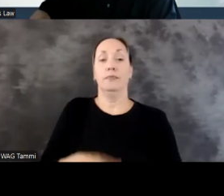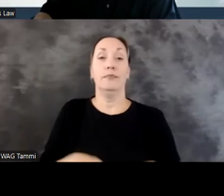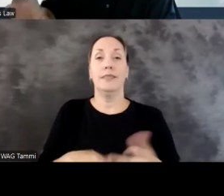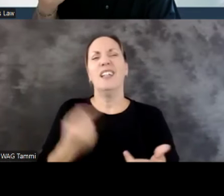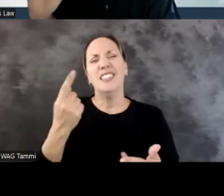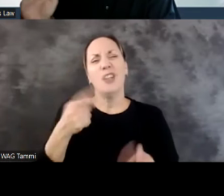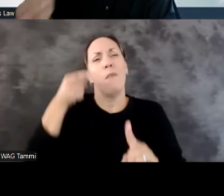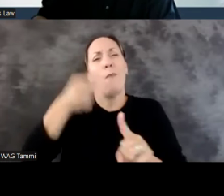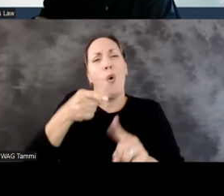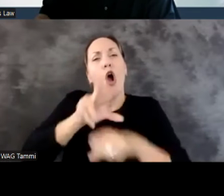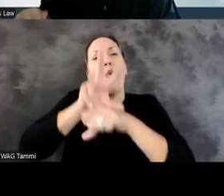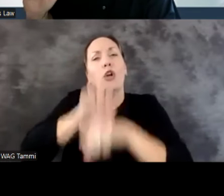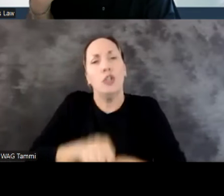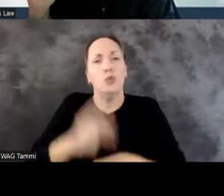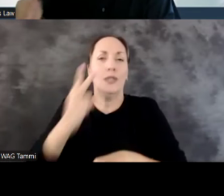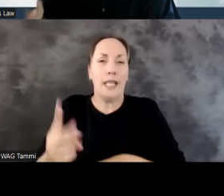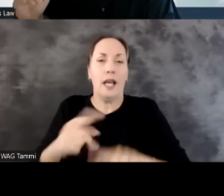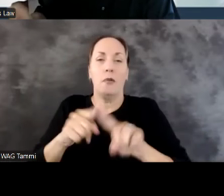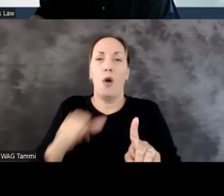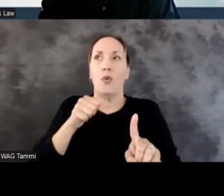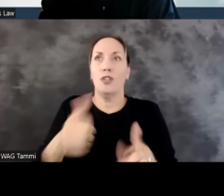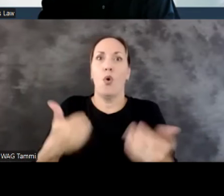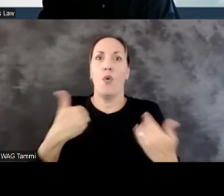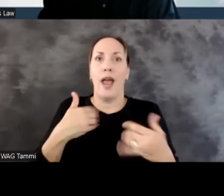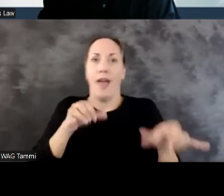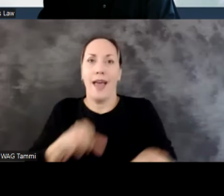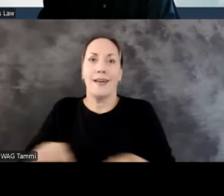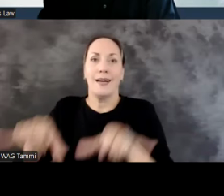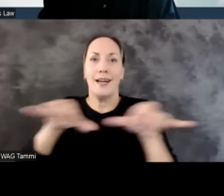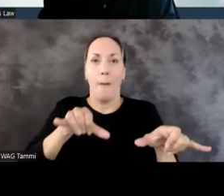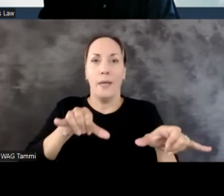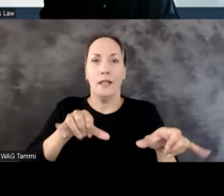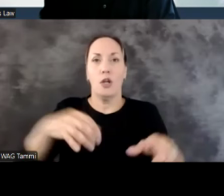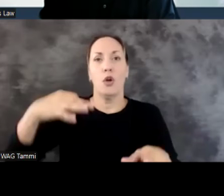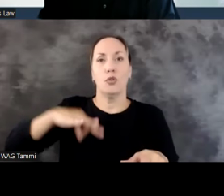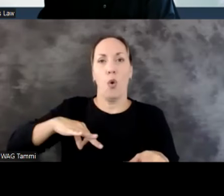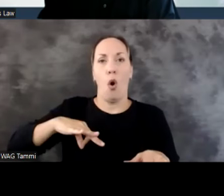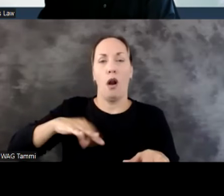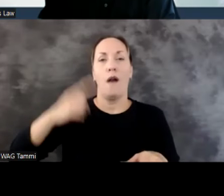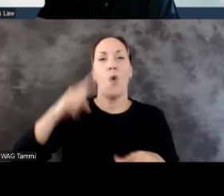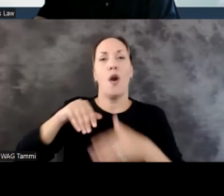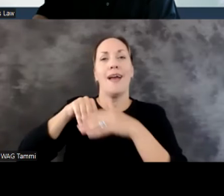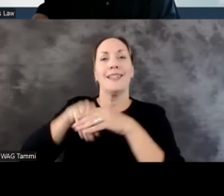to seeing these, but we don't have a common score for accessibility, and that's what we need to change.